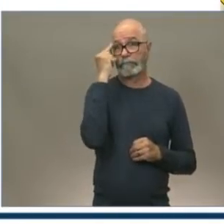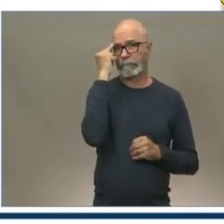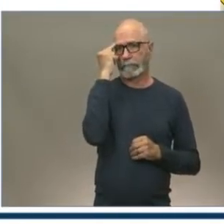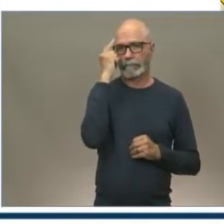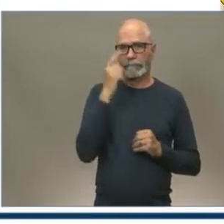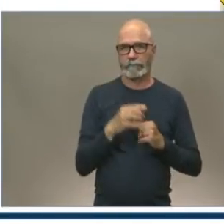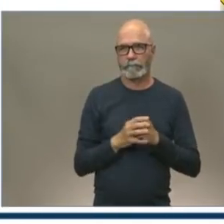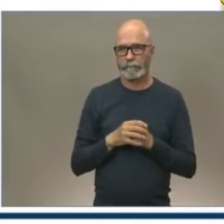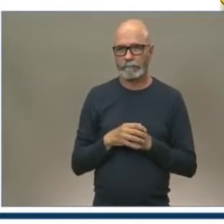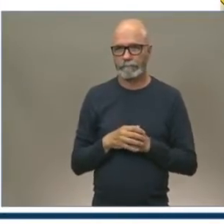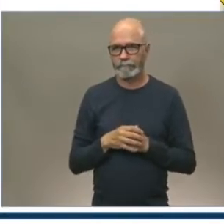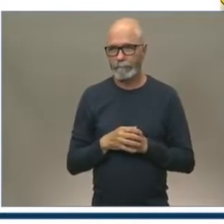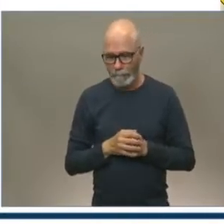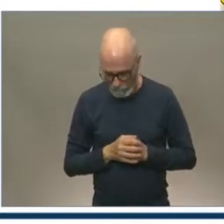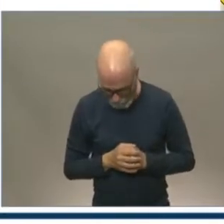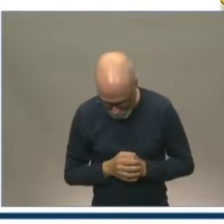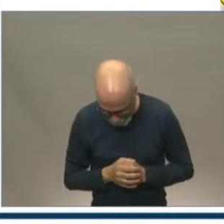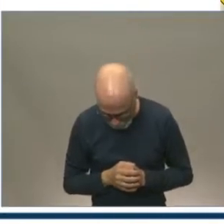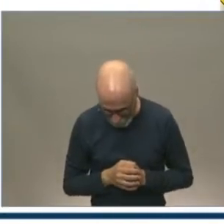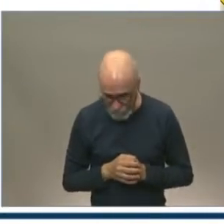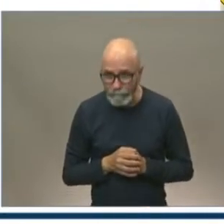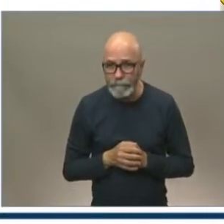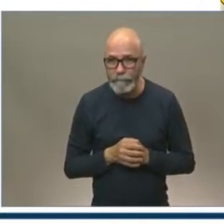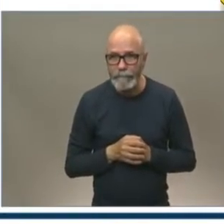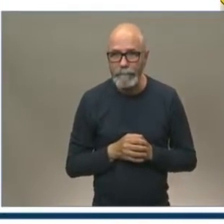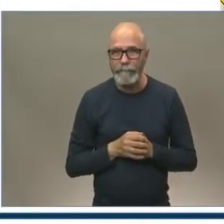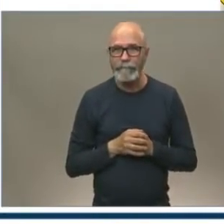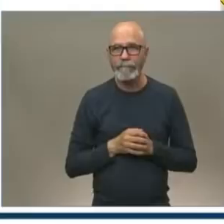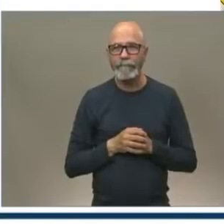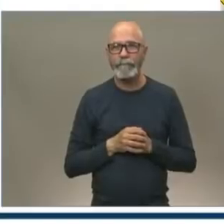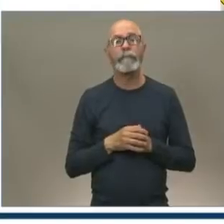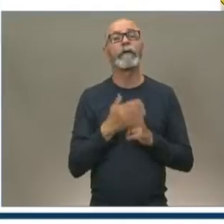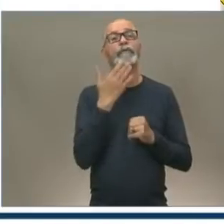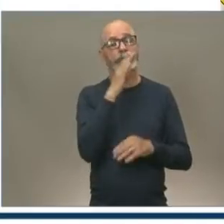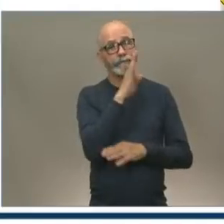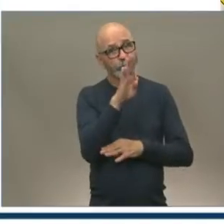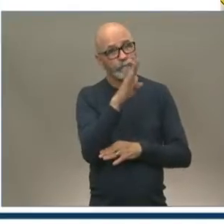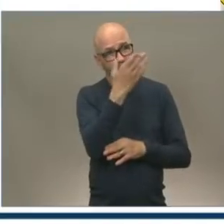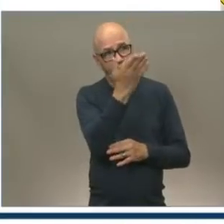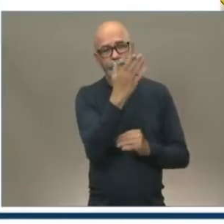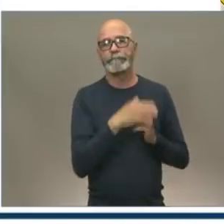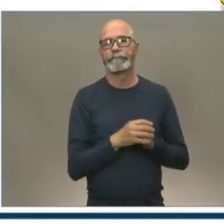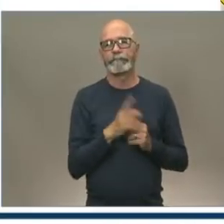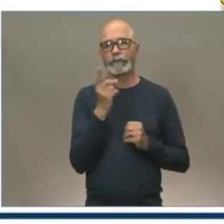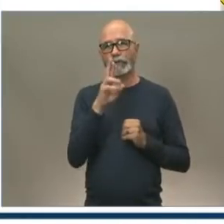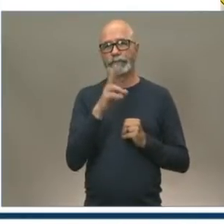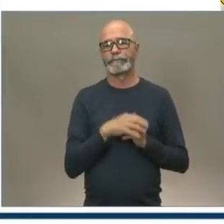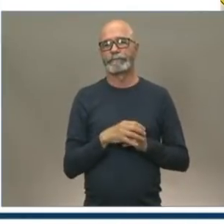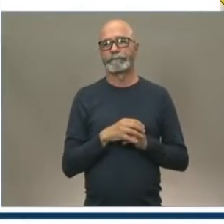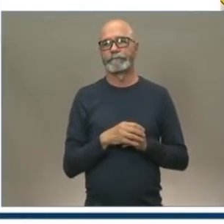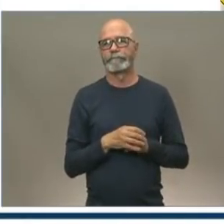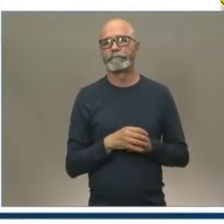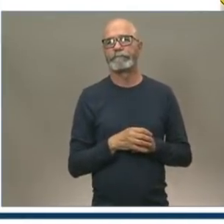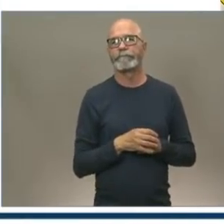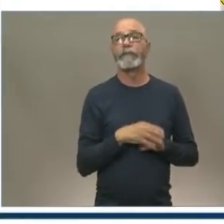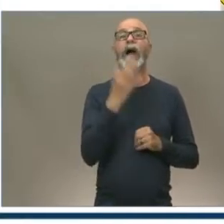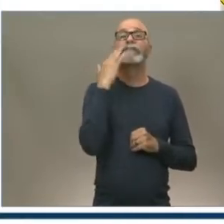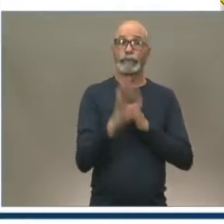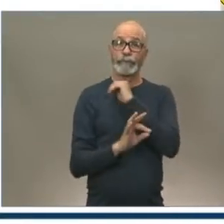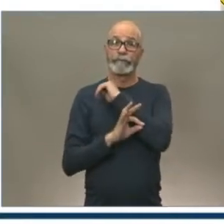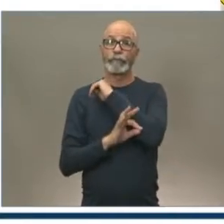Good afternoon, Dr. Strang. You mentioned that about 40% were temporary foreign workers of the cases we currently